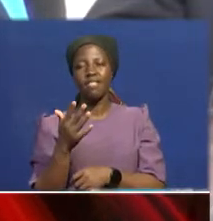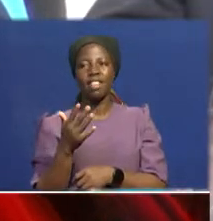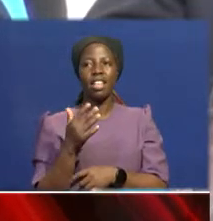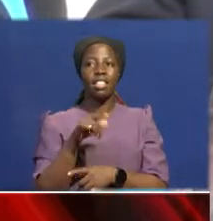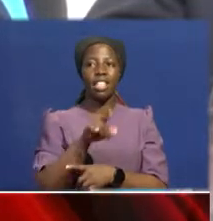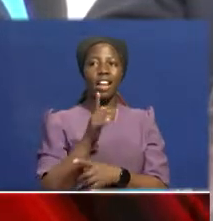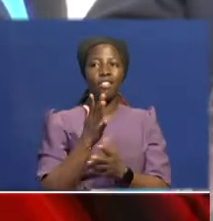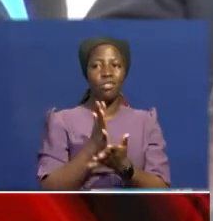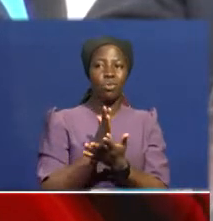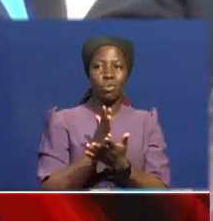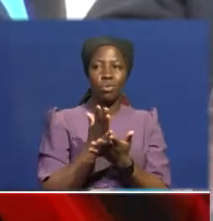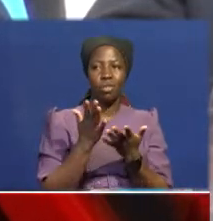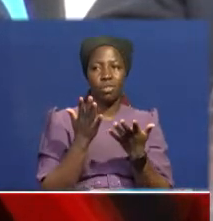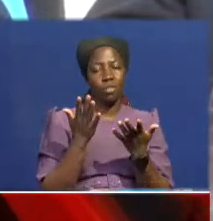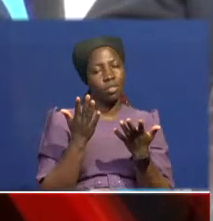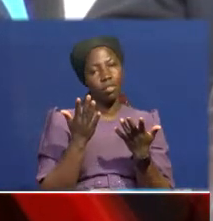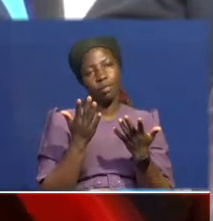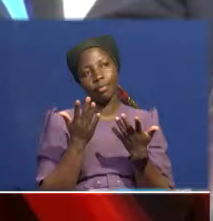akupoteza